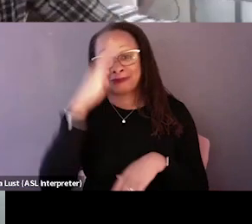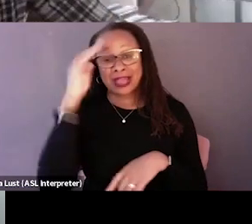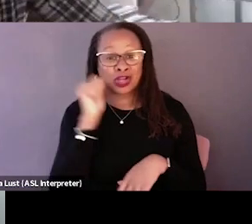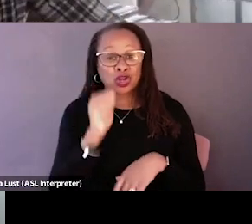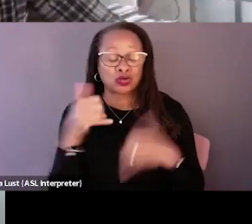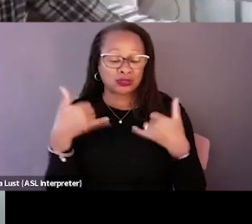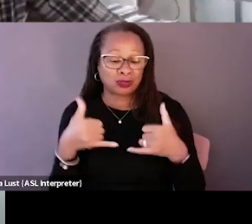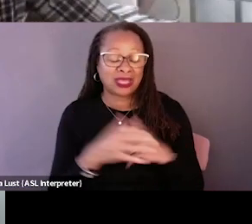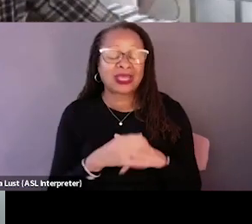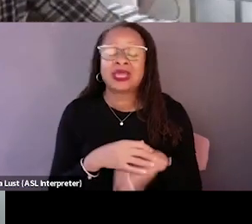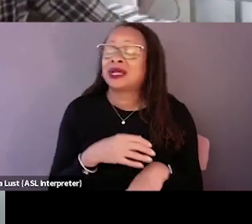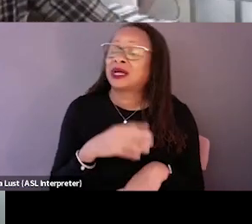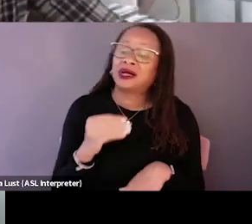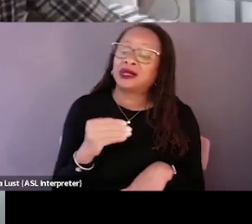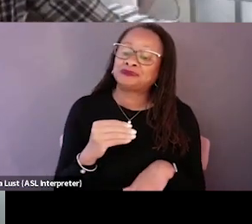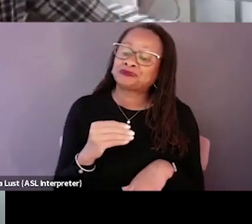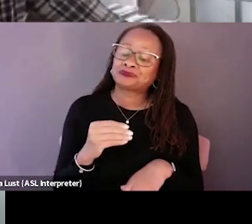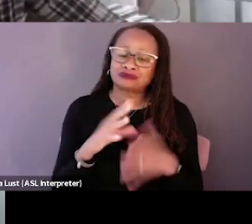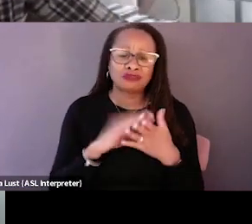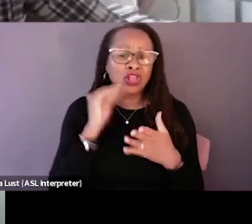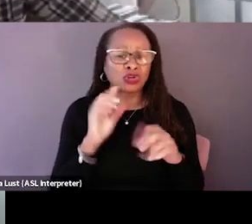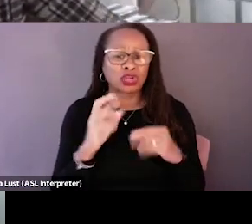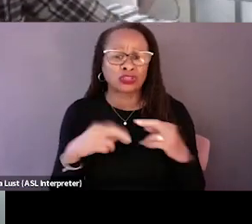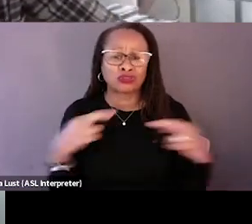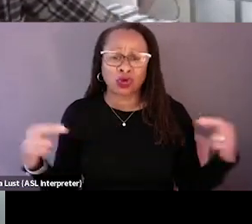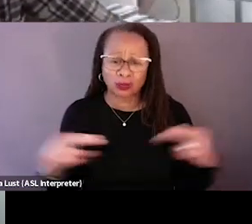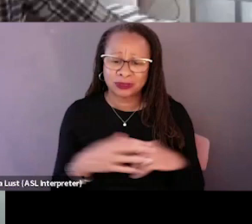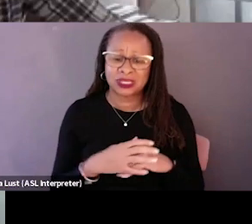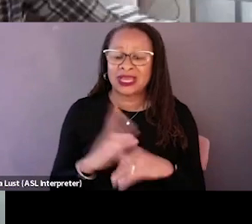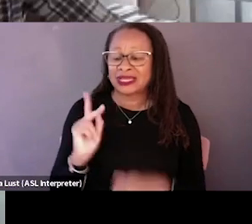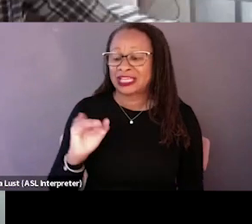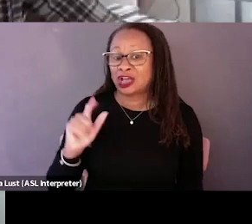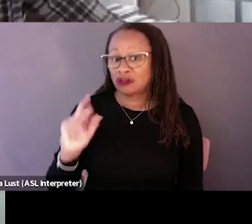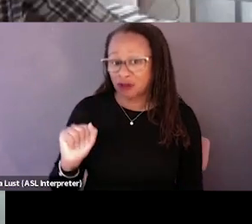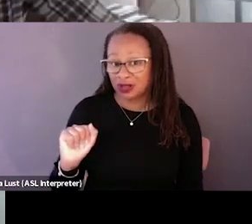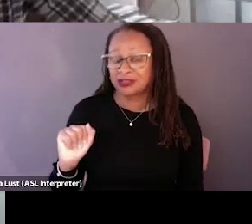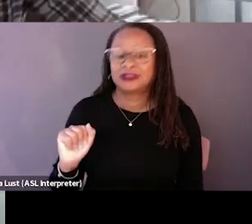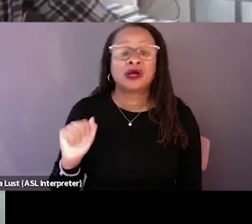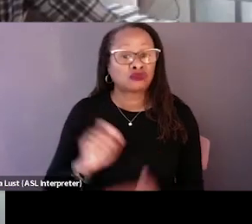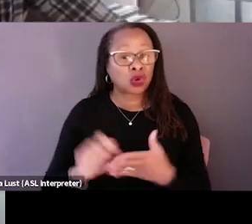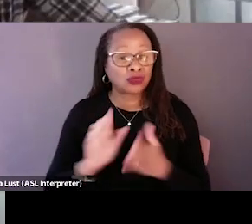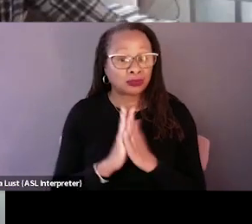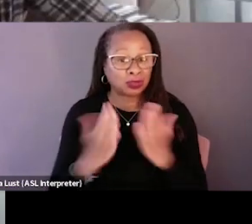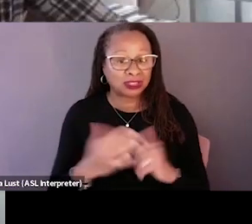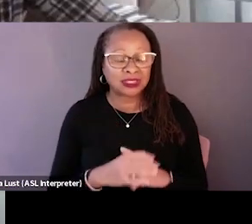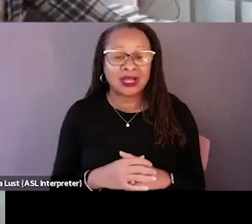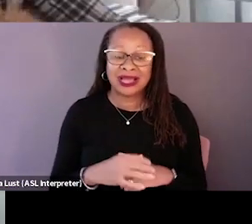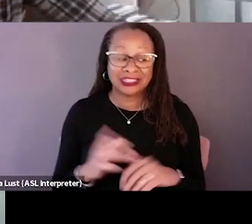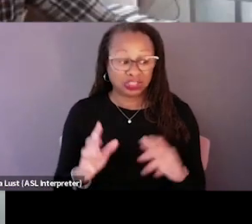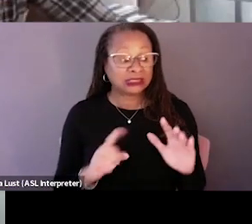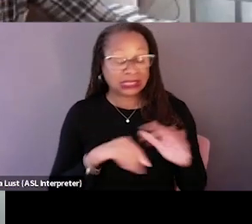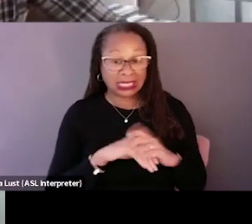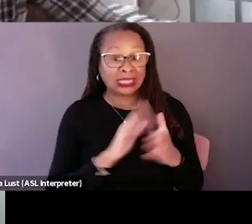by Kiara D. Gond. And obviously Kiara is featured in the movie. And I was wondering if the